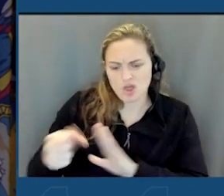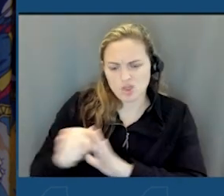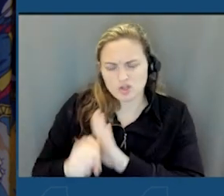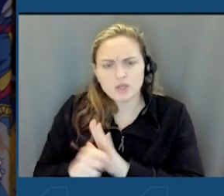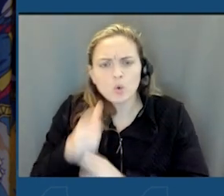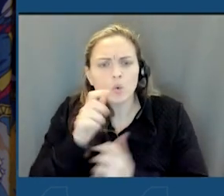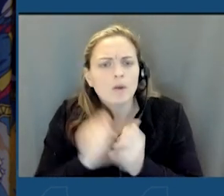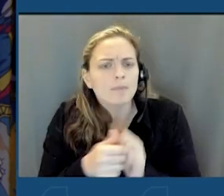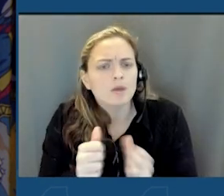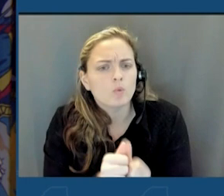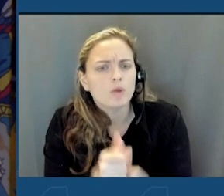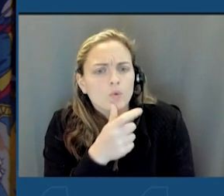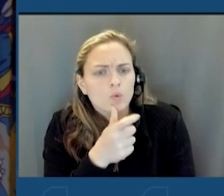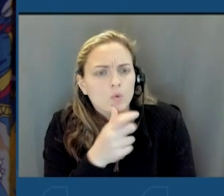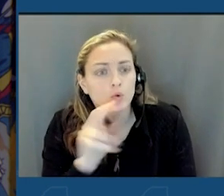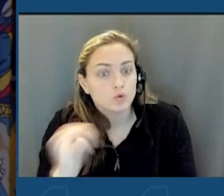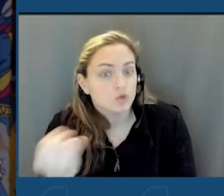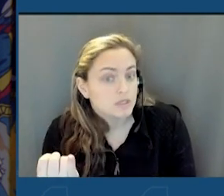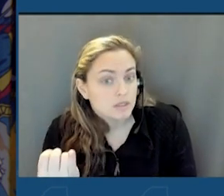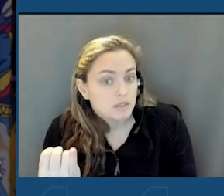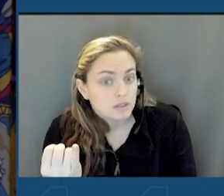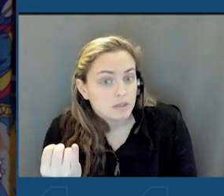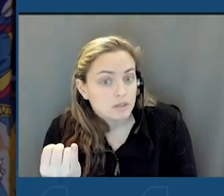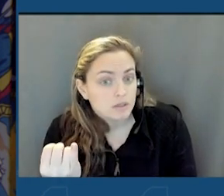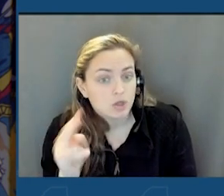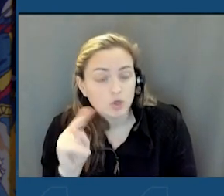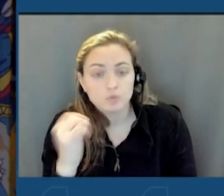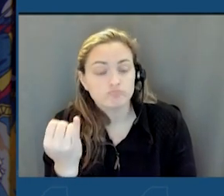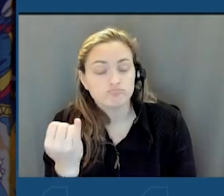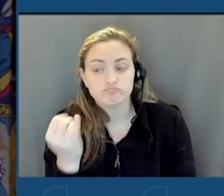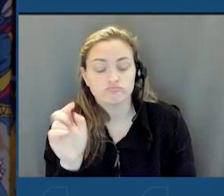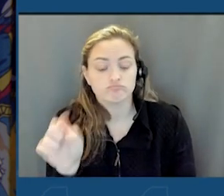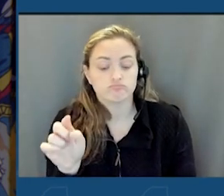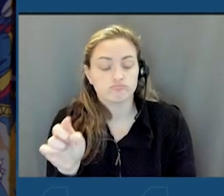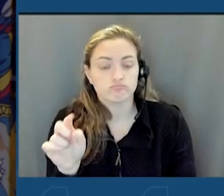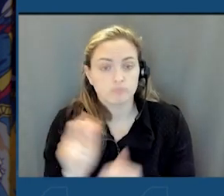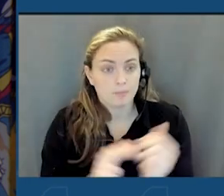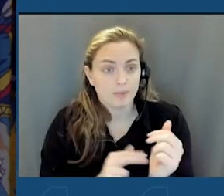with? New Jersey. New Jersey has built